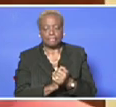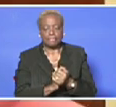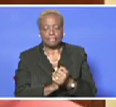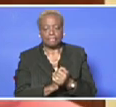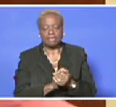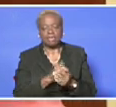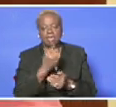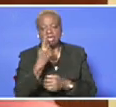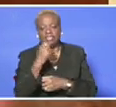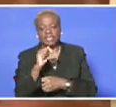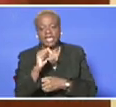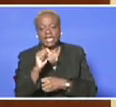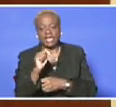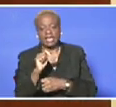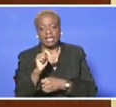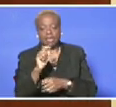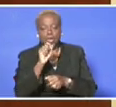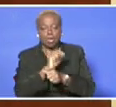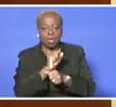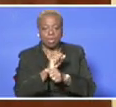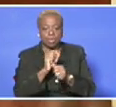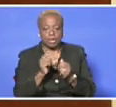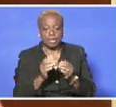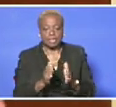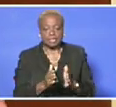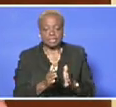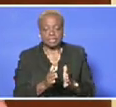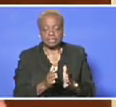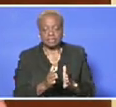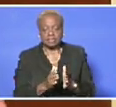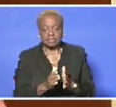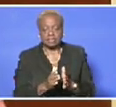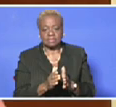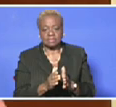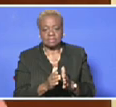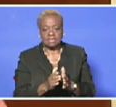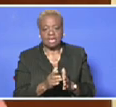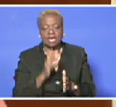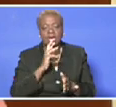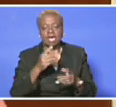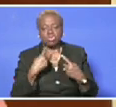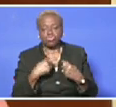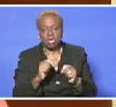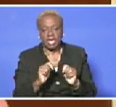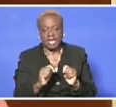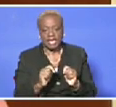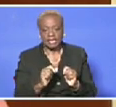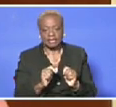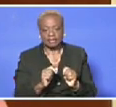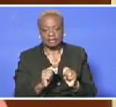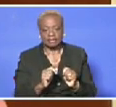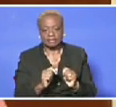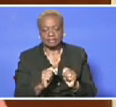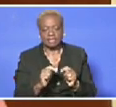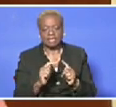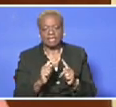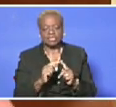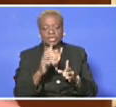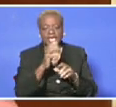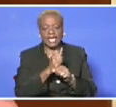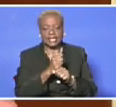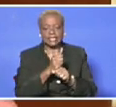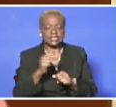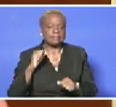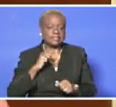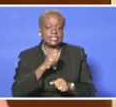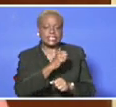Point, who will be operating under Margarita Villa. They're trying as best they can to recruit some staffers so they